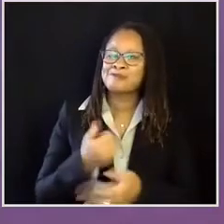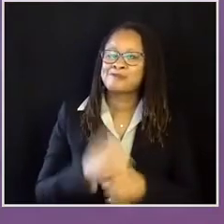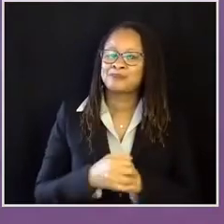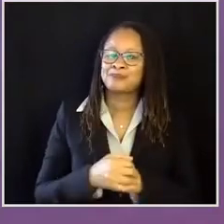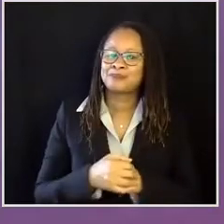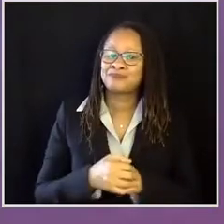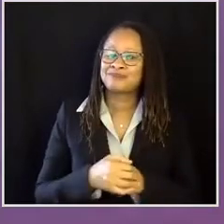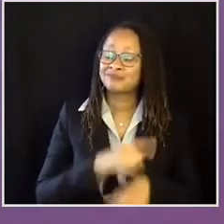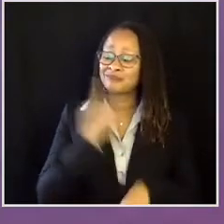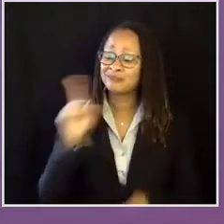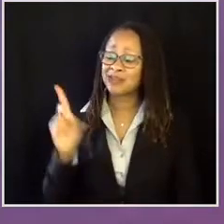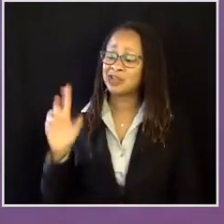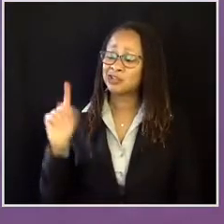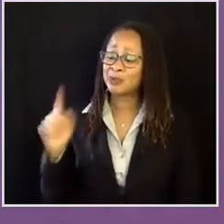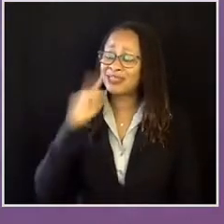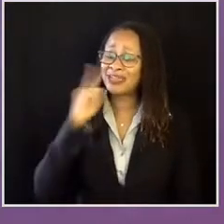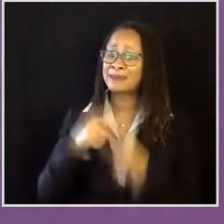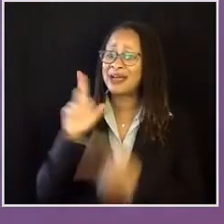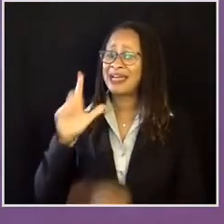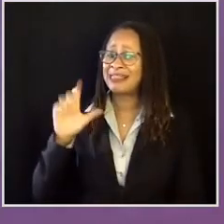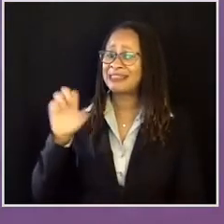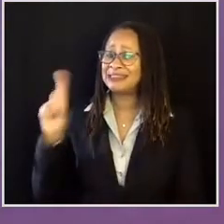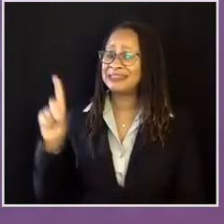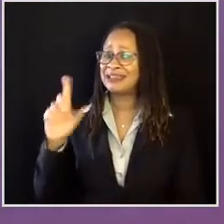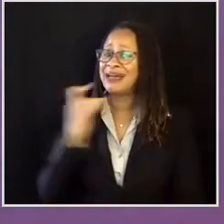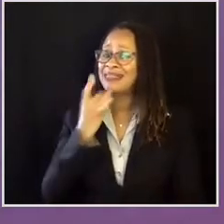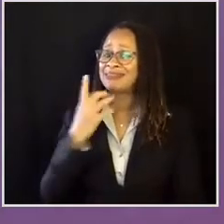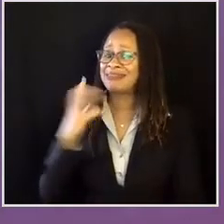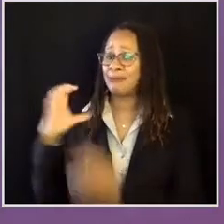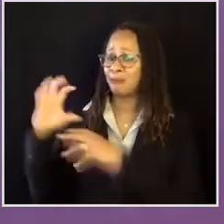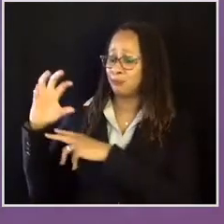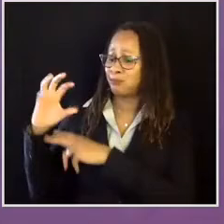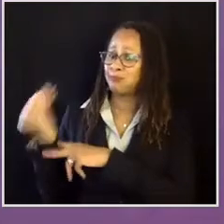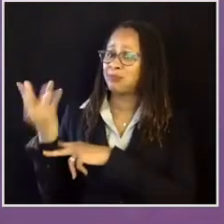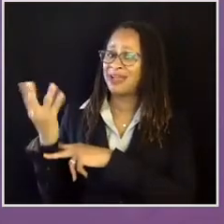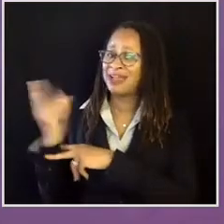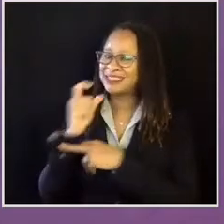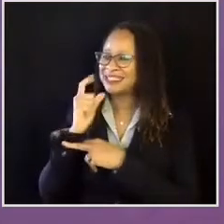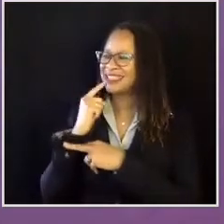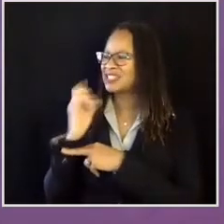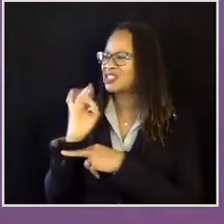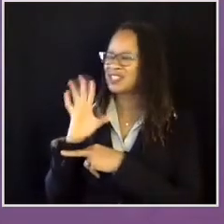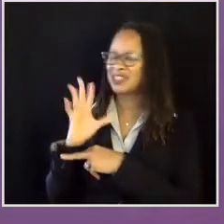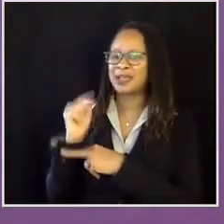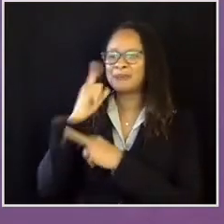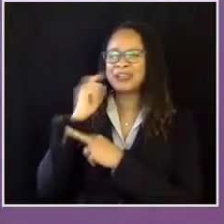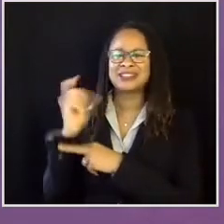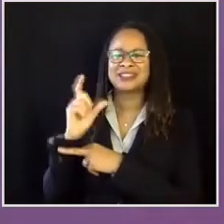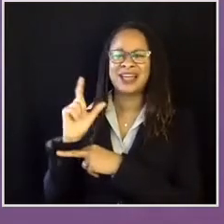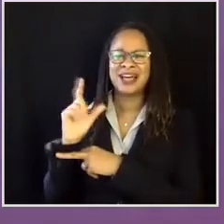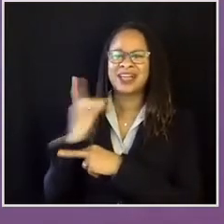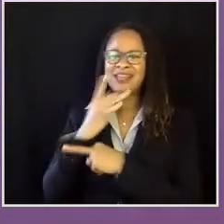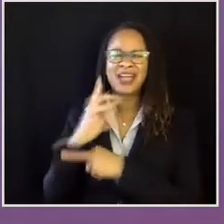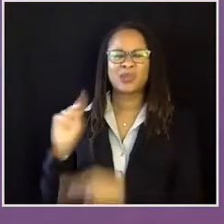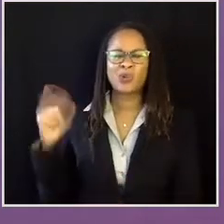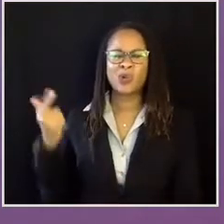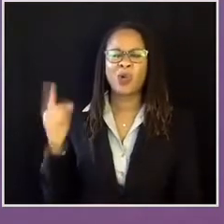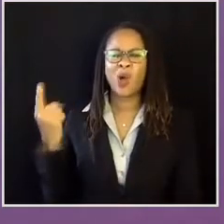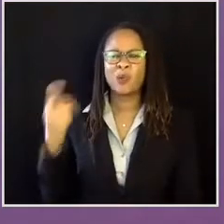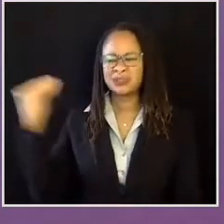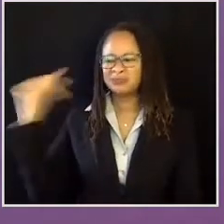Trump thinks about LED light bulbs, he says he doesn't like them because the lights are no good. They always make him look